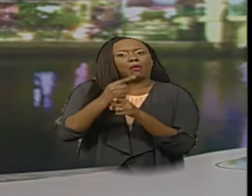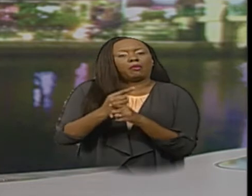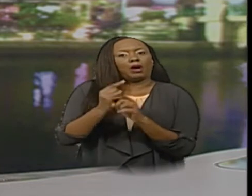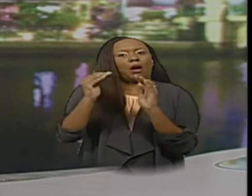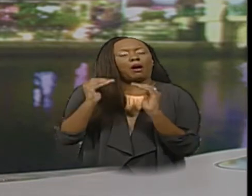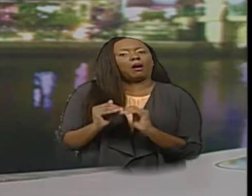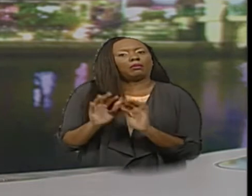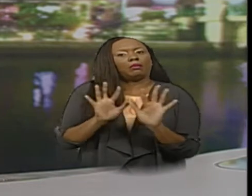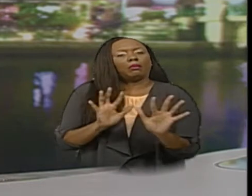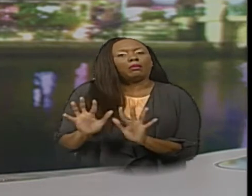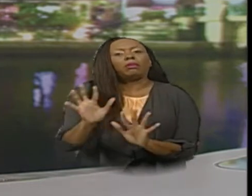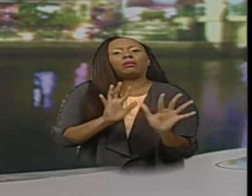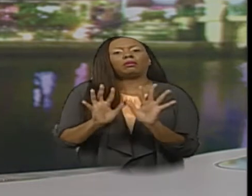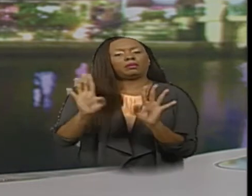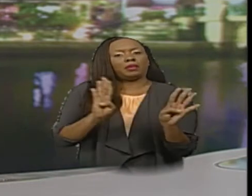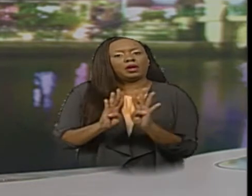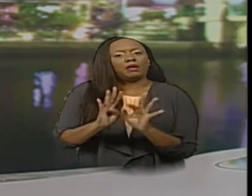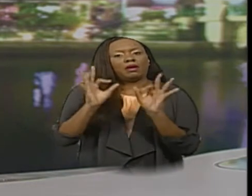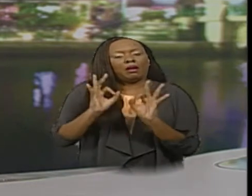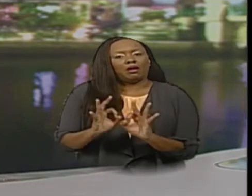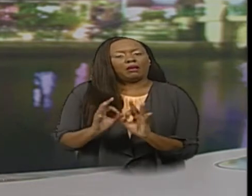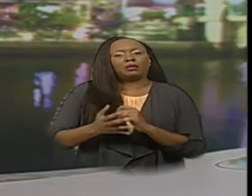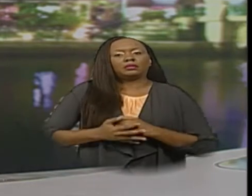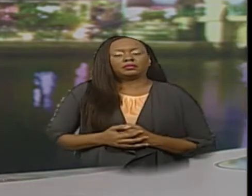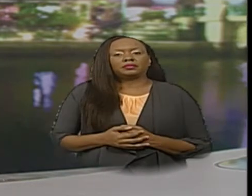the highest decorum and behavior possible.